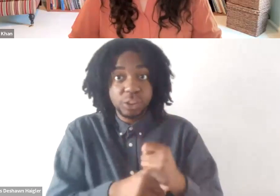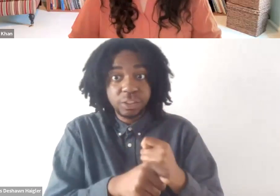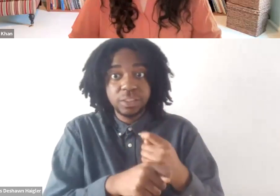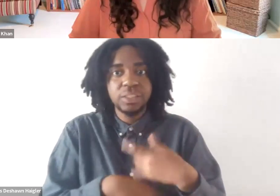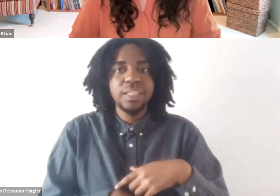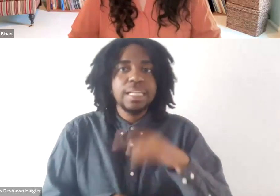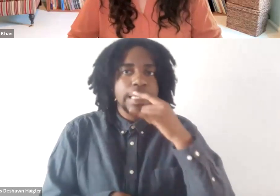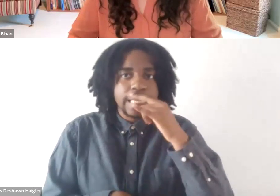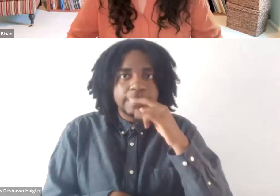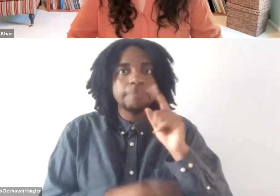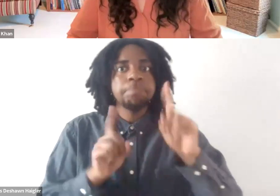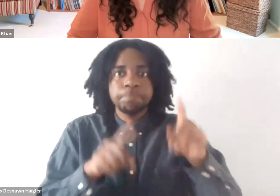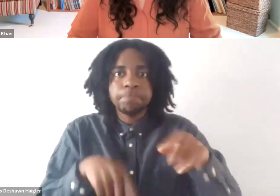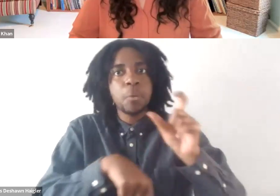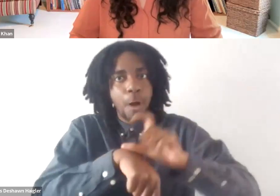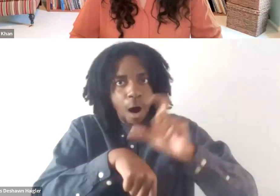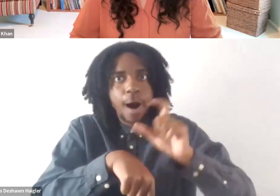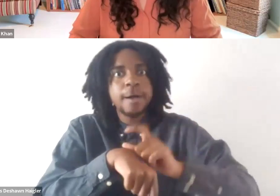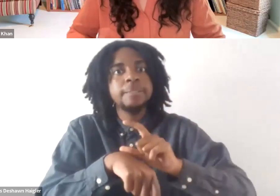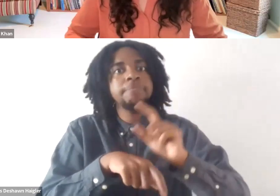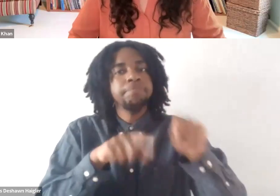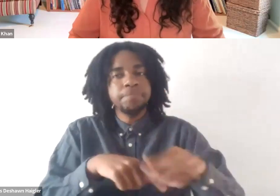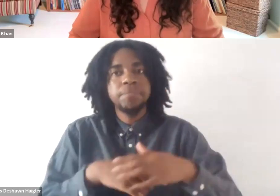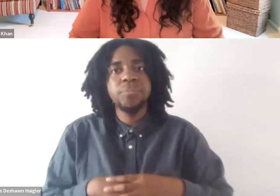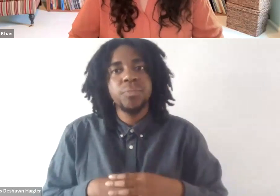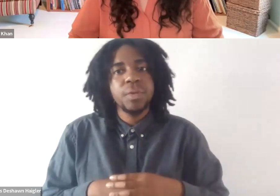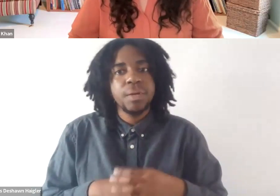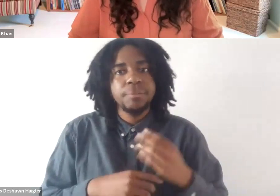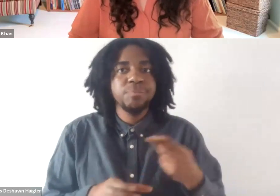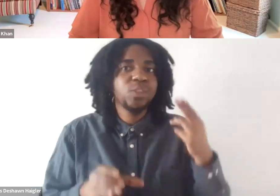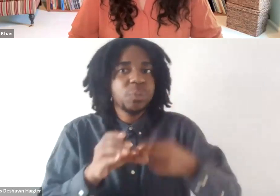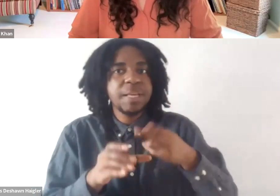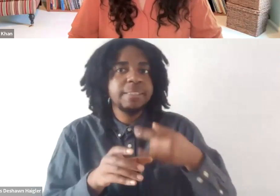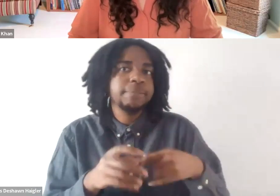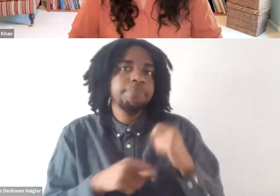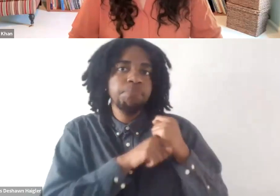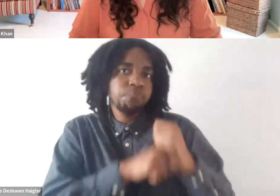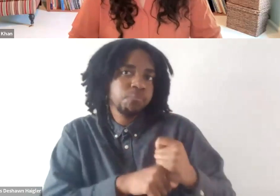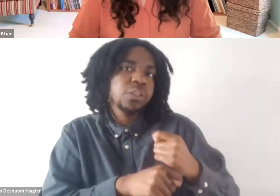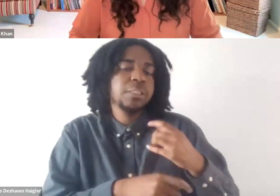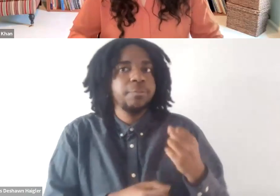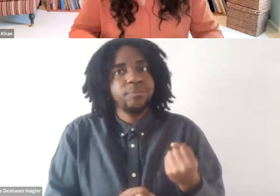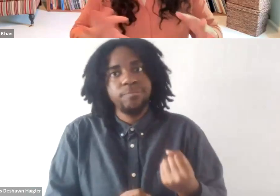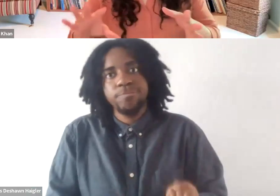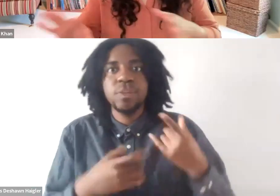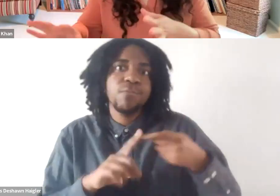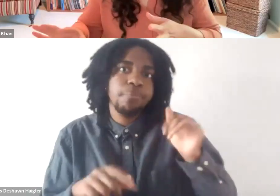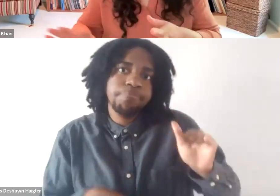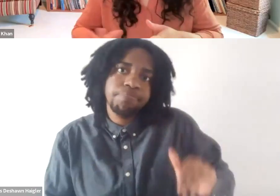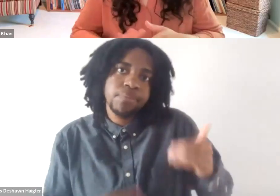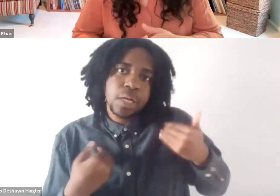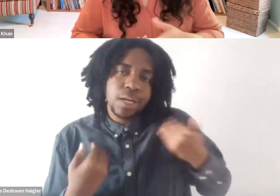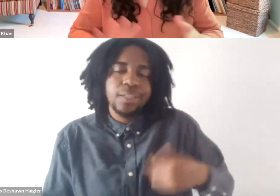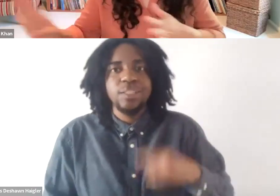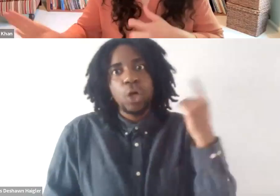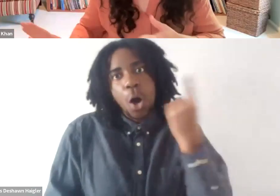at the mosque and just participate in these rituals from a very young age. And there's always a group of little